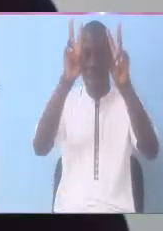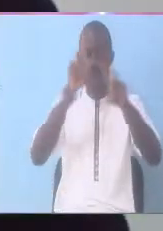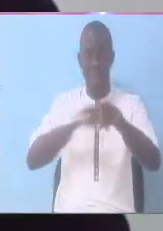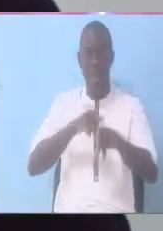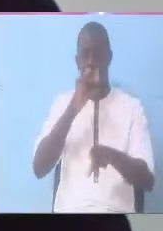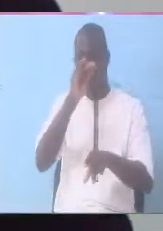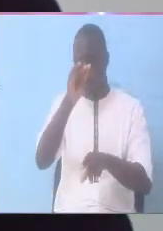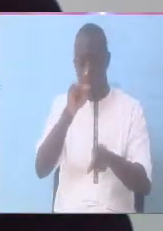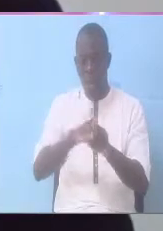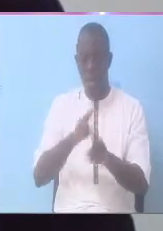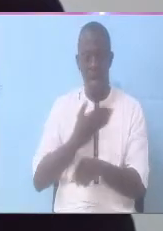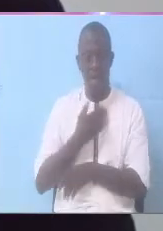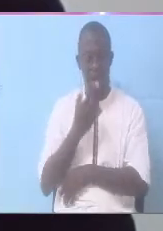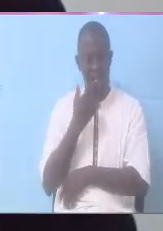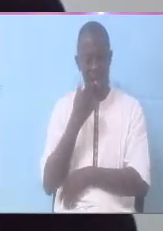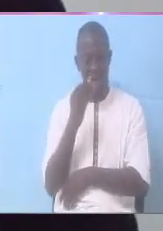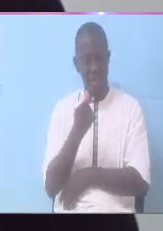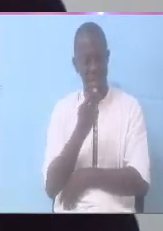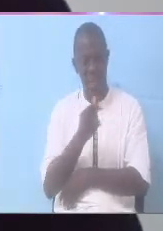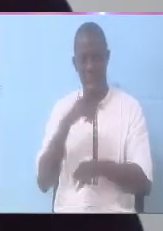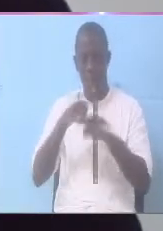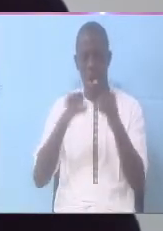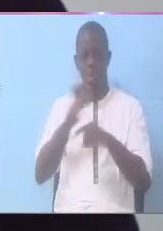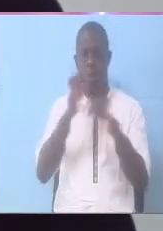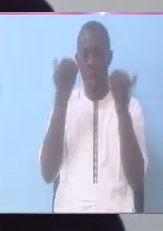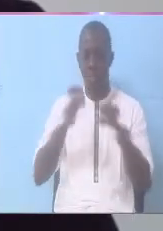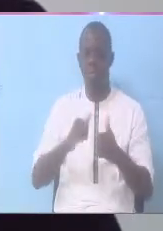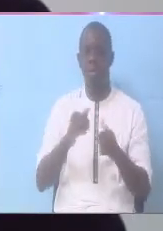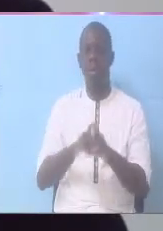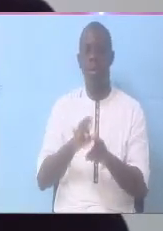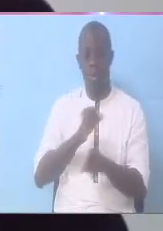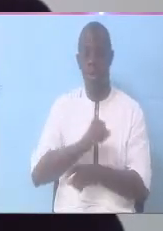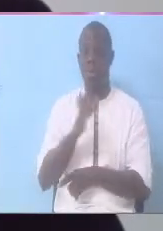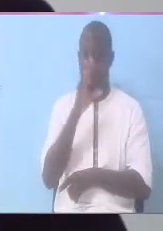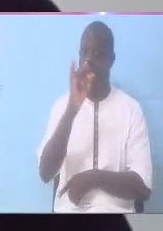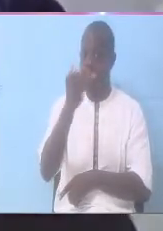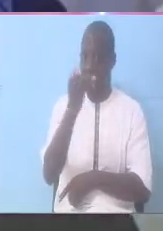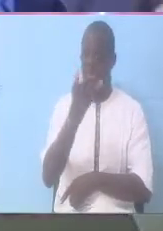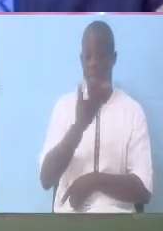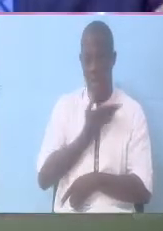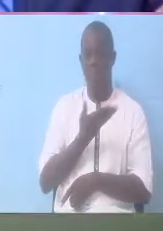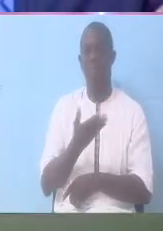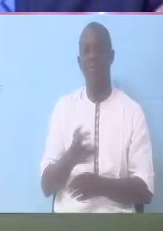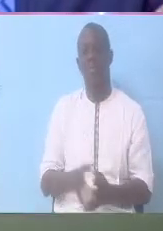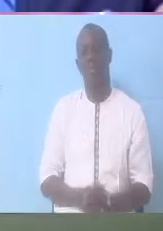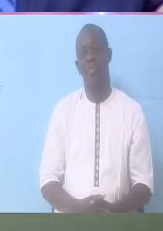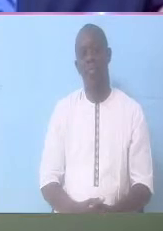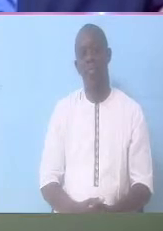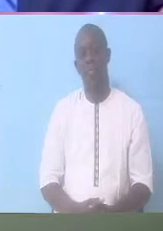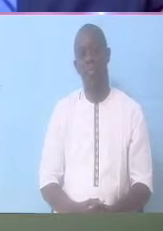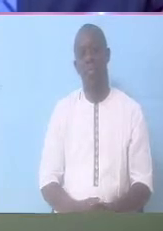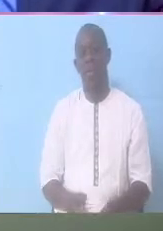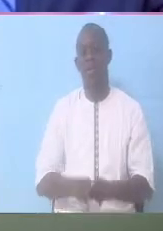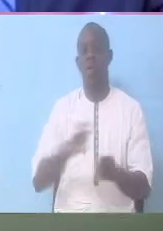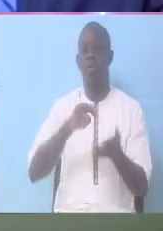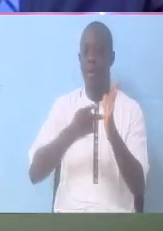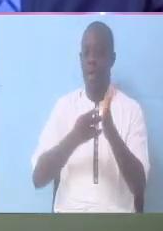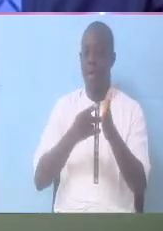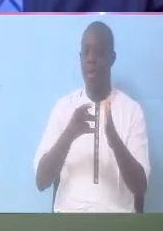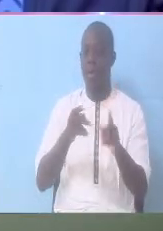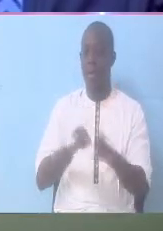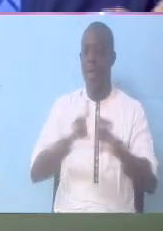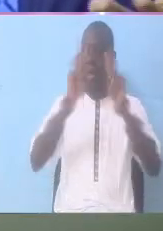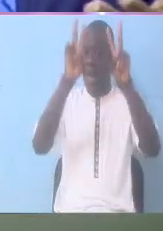happened? Oh, yes, especially with Daba Marina, yes. Exactly. So obviously Yaya